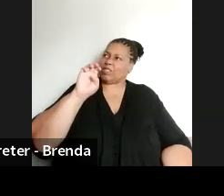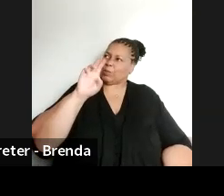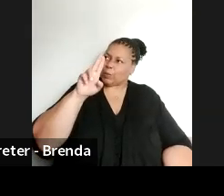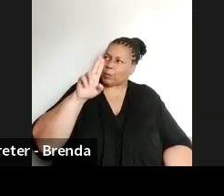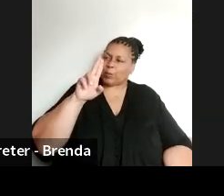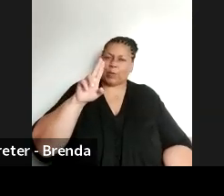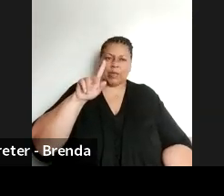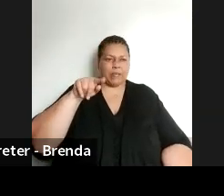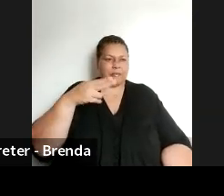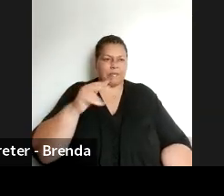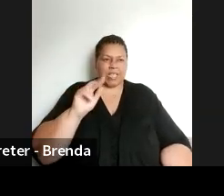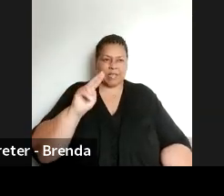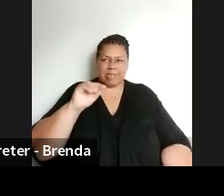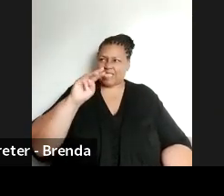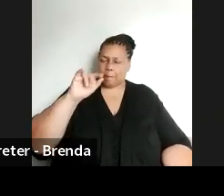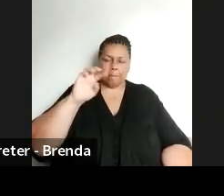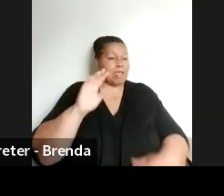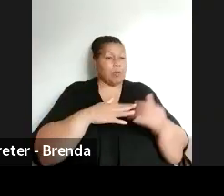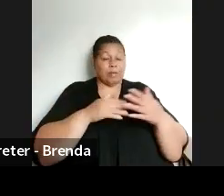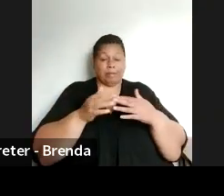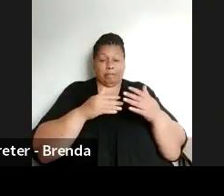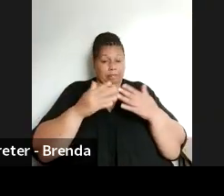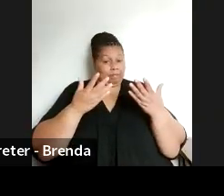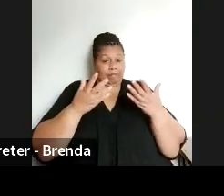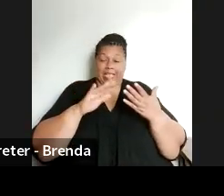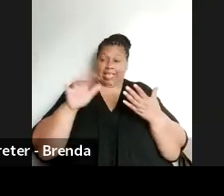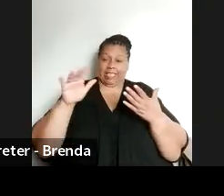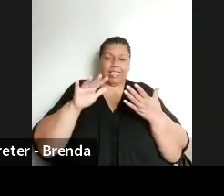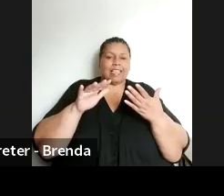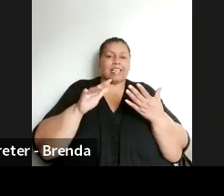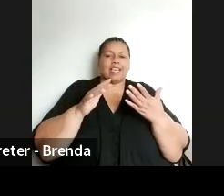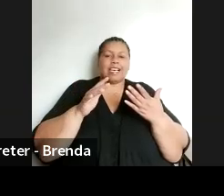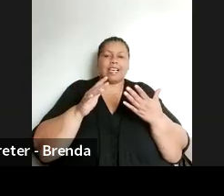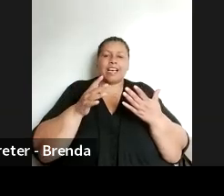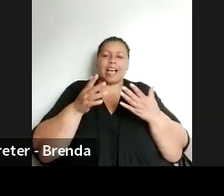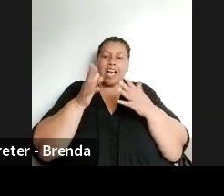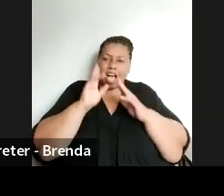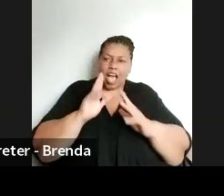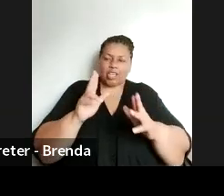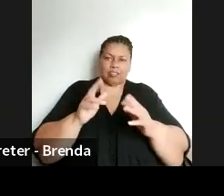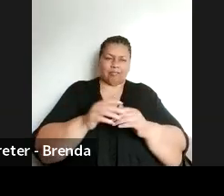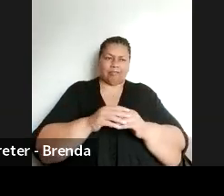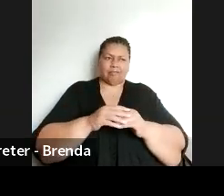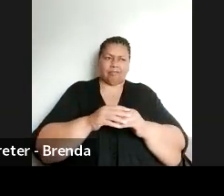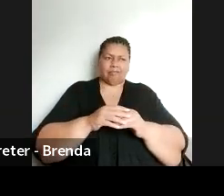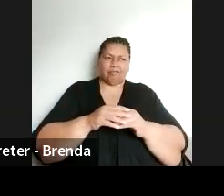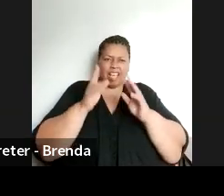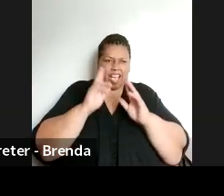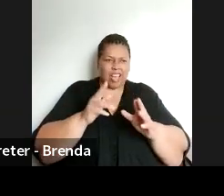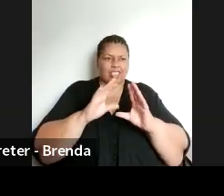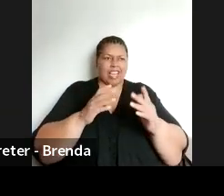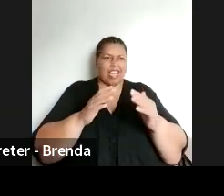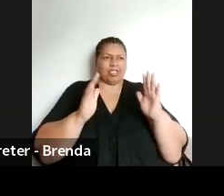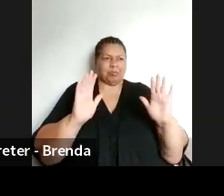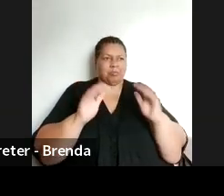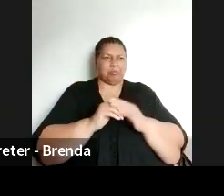are already euphemisms. Like, they call honors classes are honors classes, but those are the classes a lot of